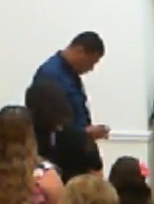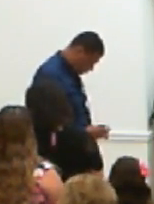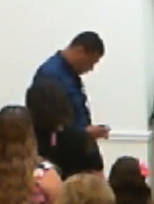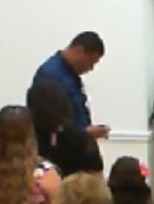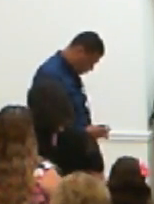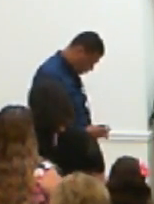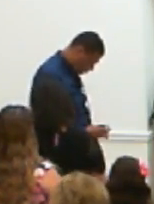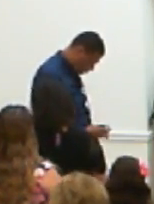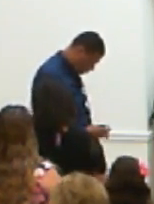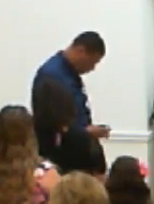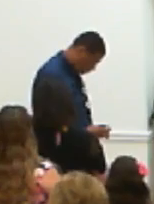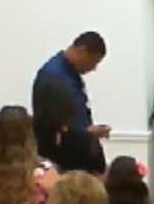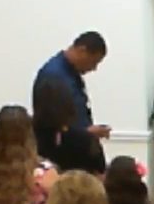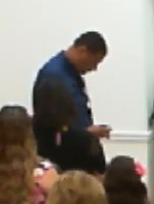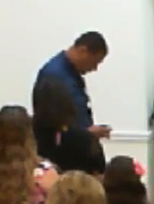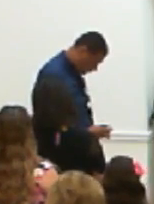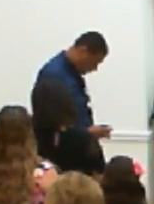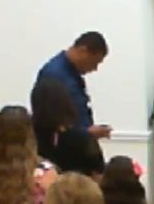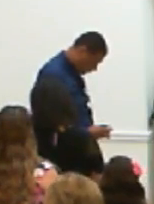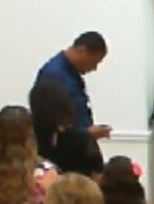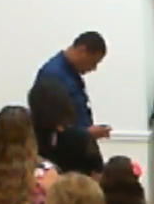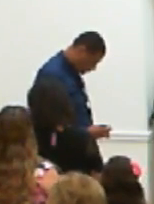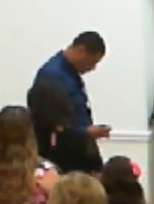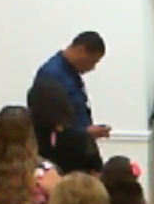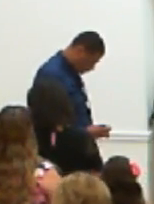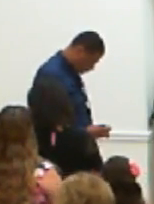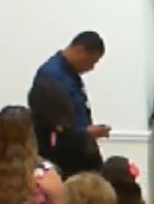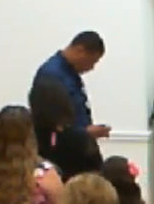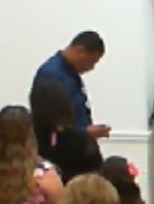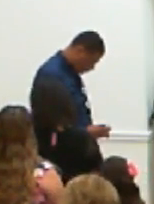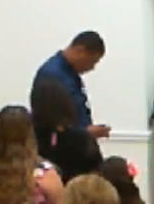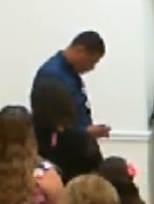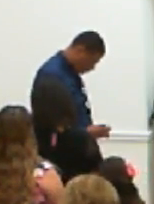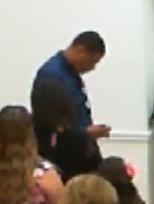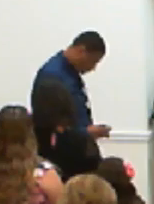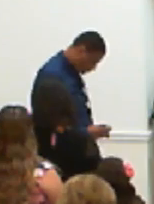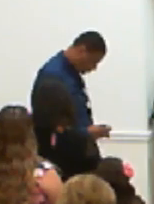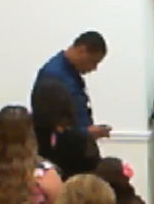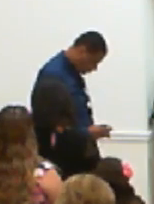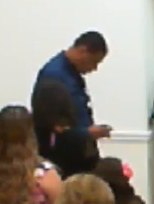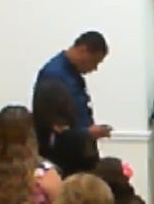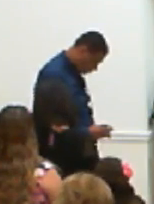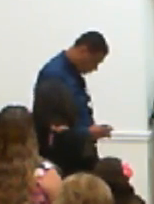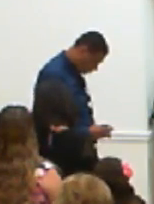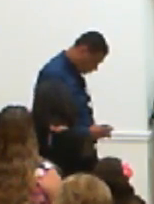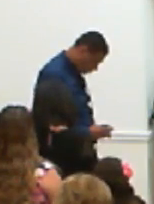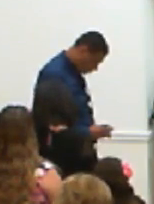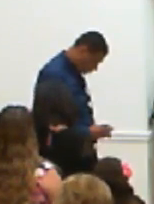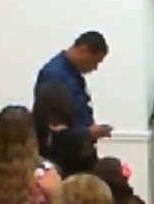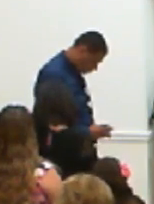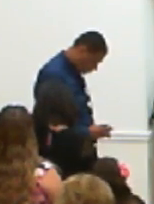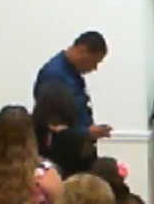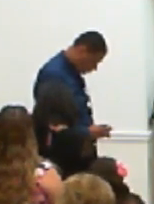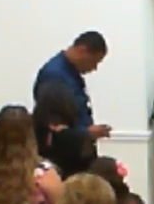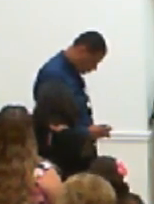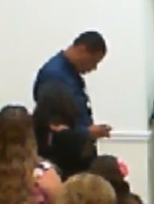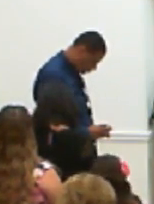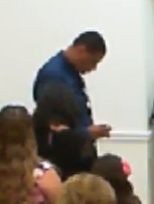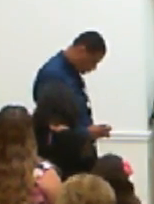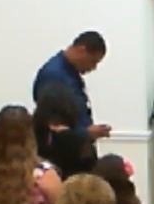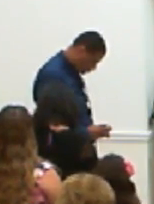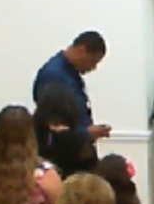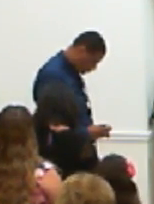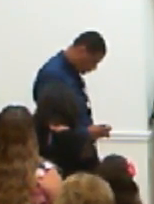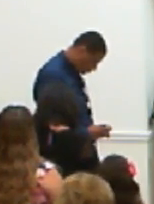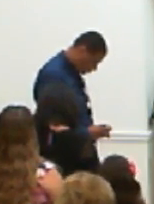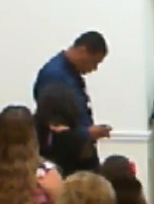and talked to us. That guide us so we can be light in this world for the